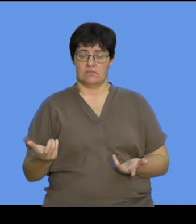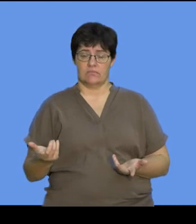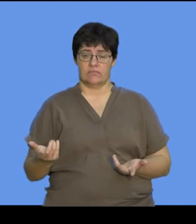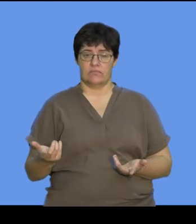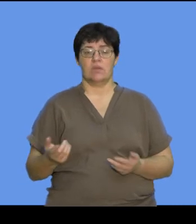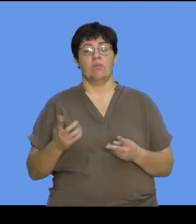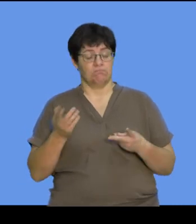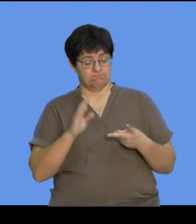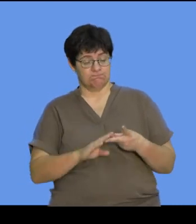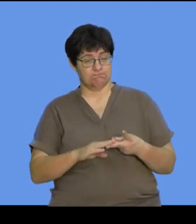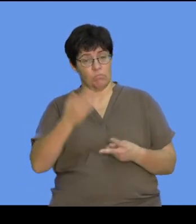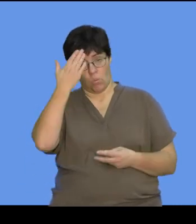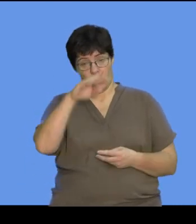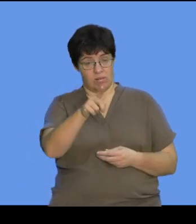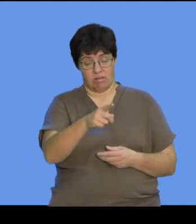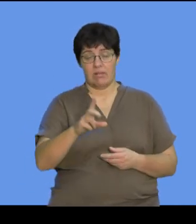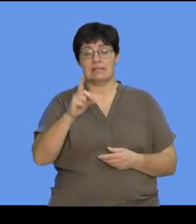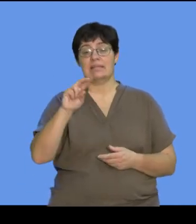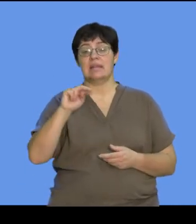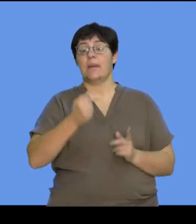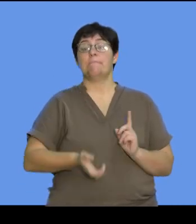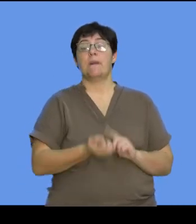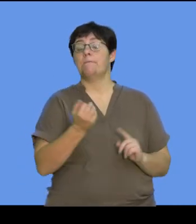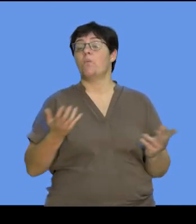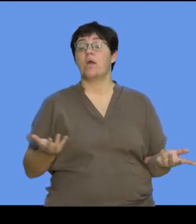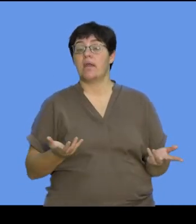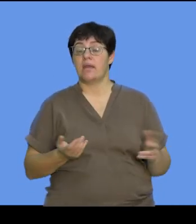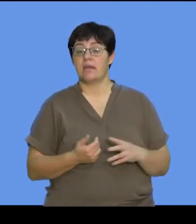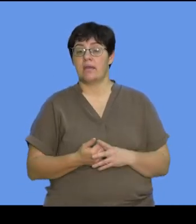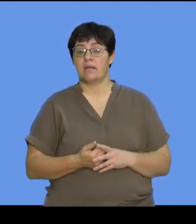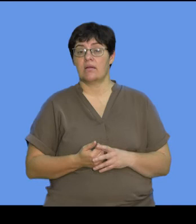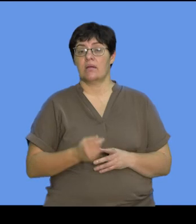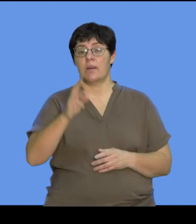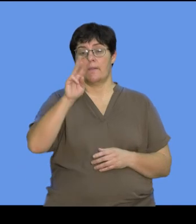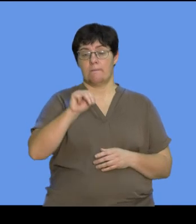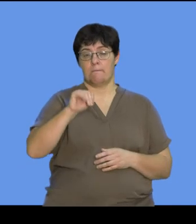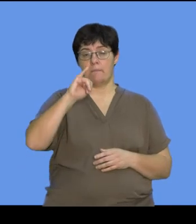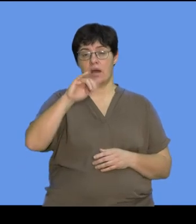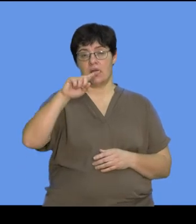But also we know that DNA can also be found in the